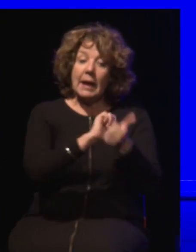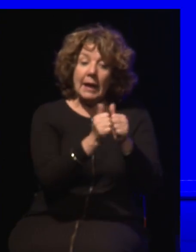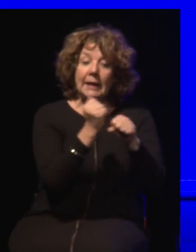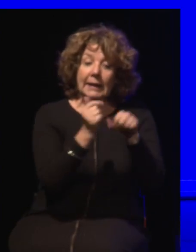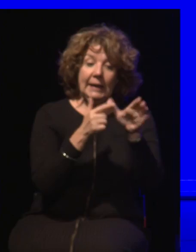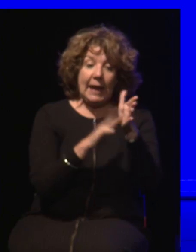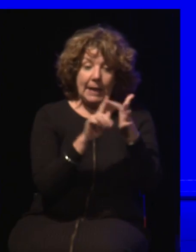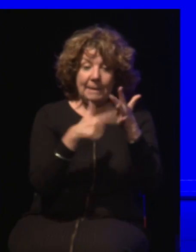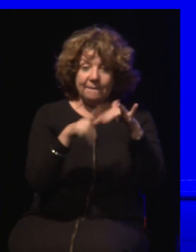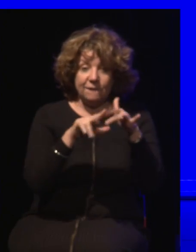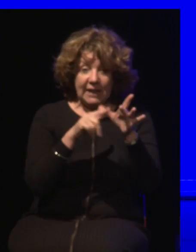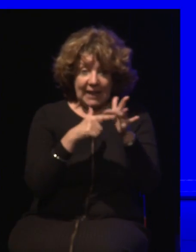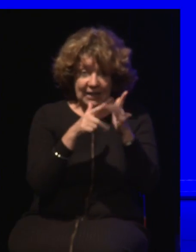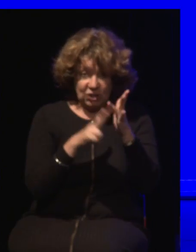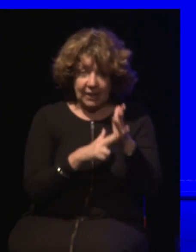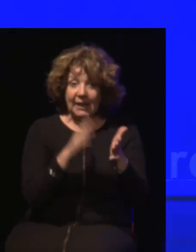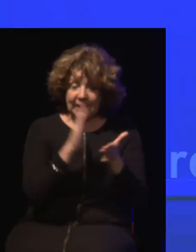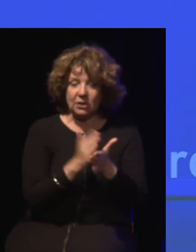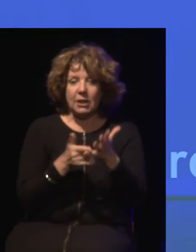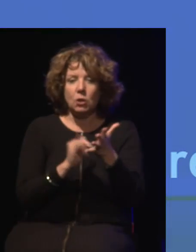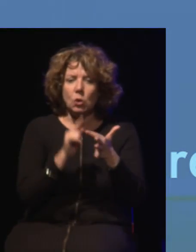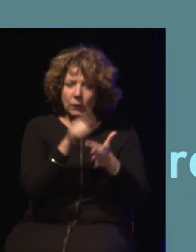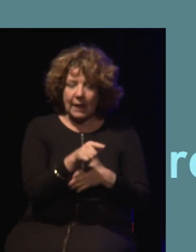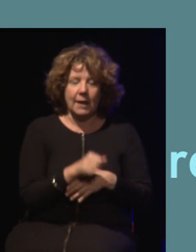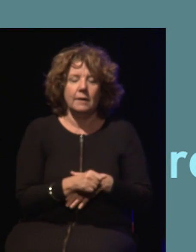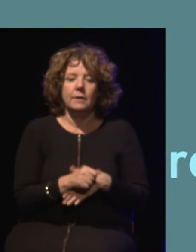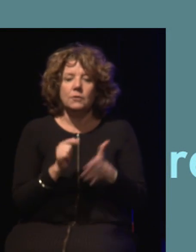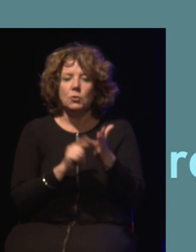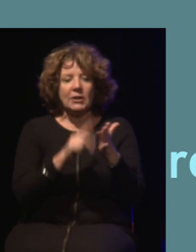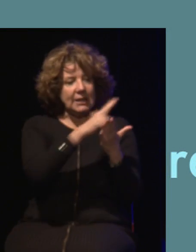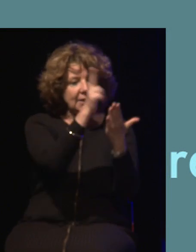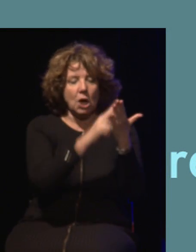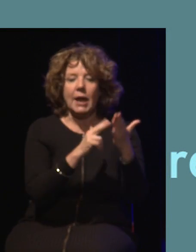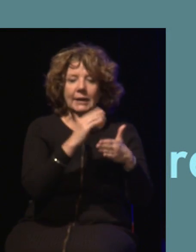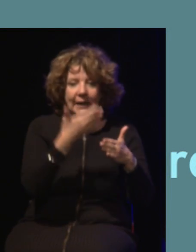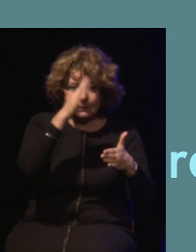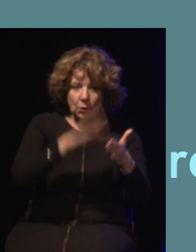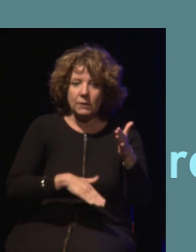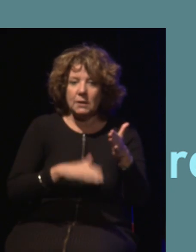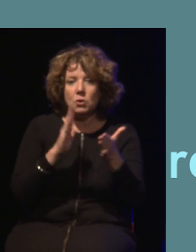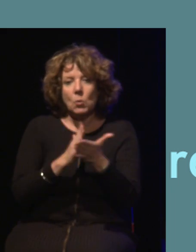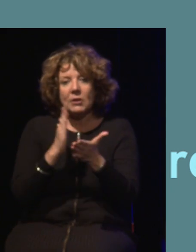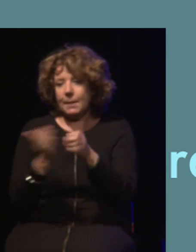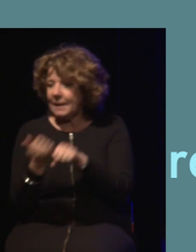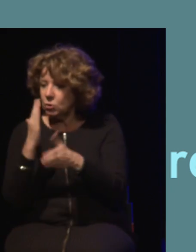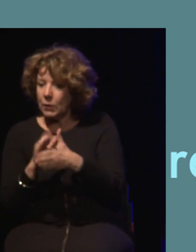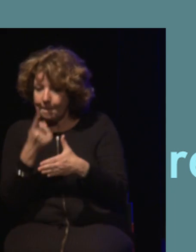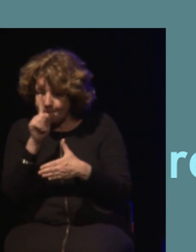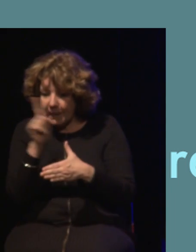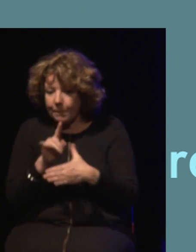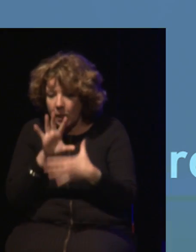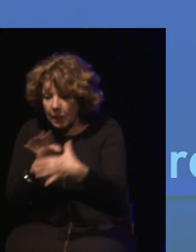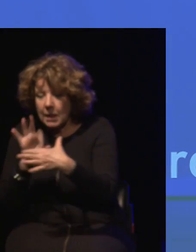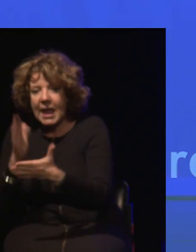Gamification is about using these mechanics to design an experience to engage users to solve real-world problems. It's